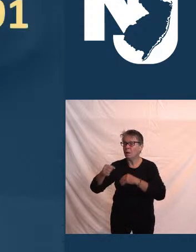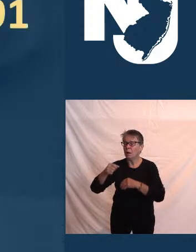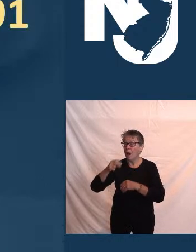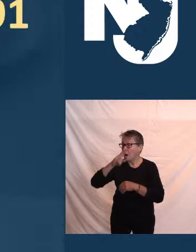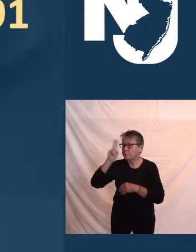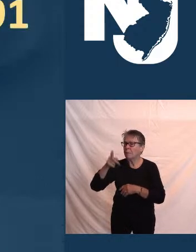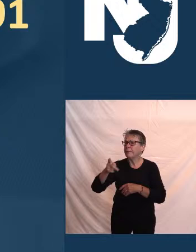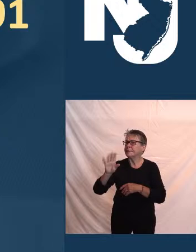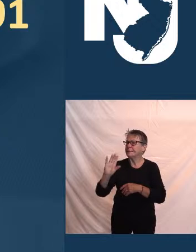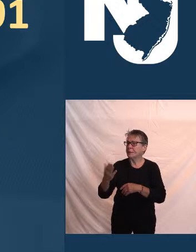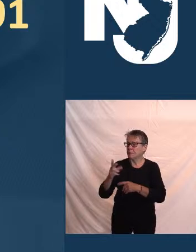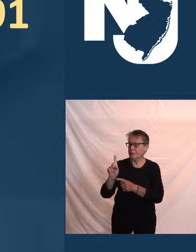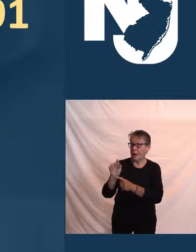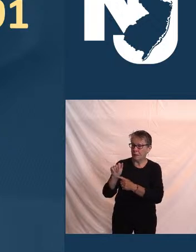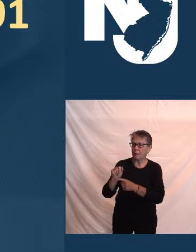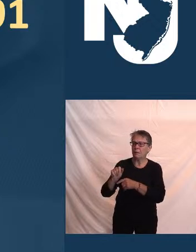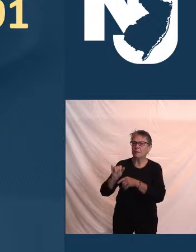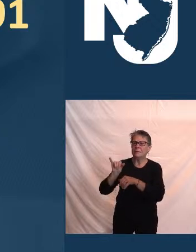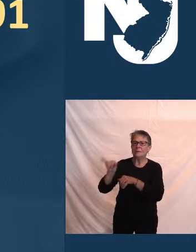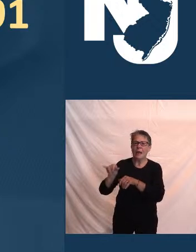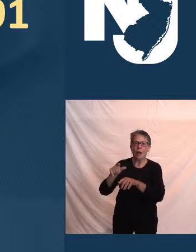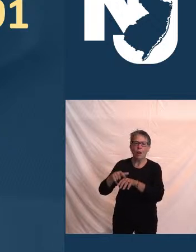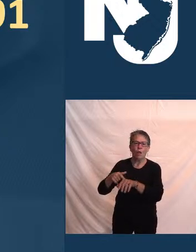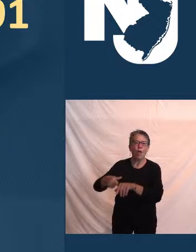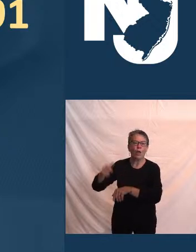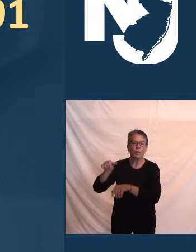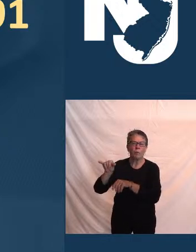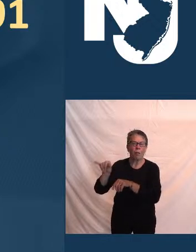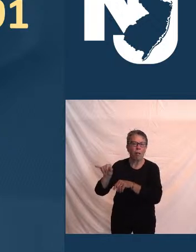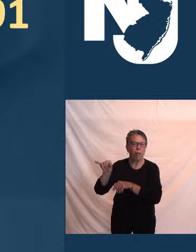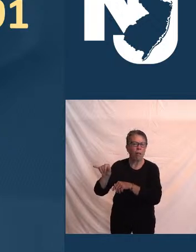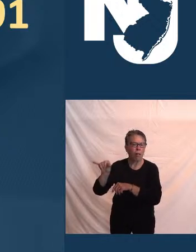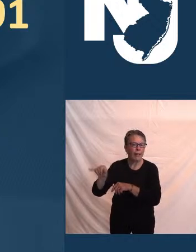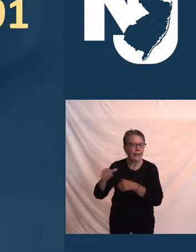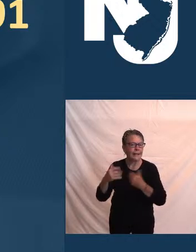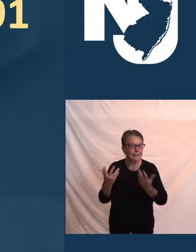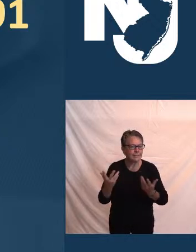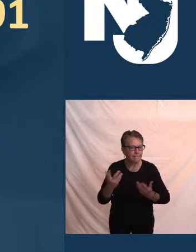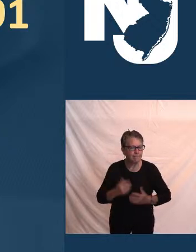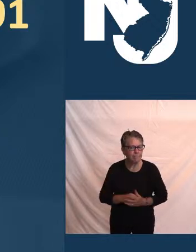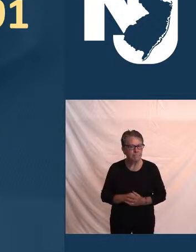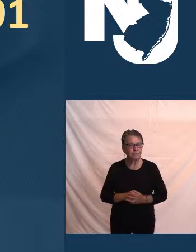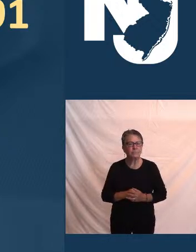are today's newly reported, sadly with the heaviest of hearts, confirmed